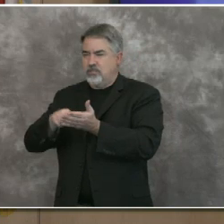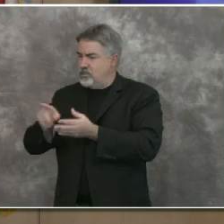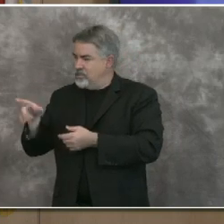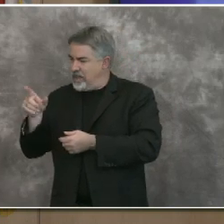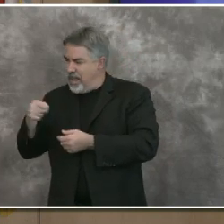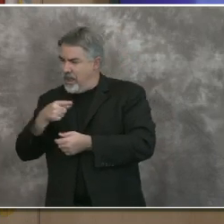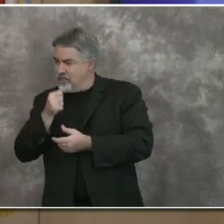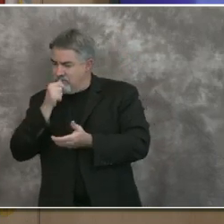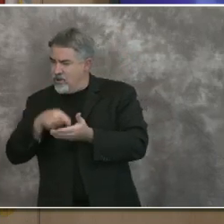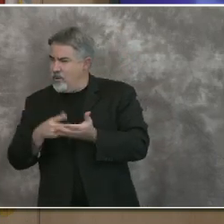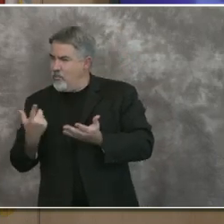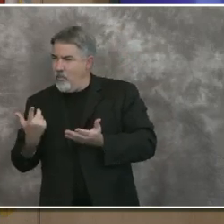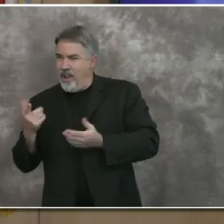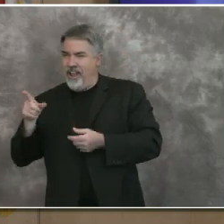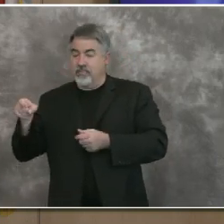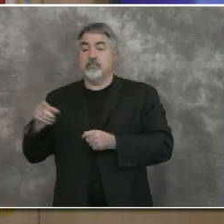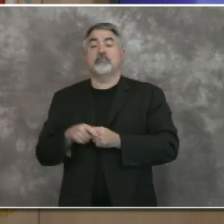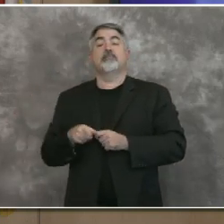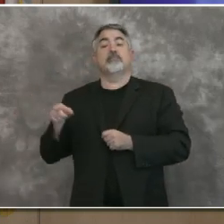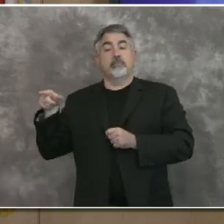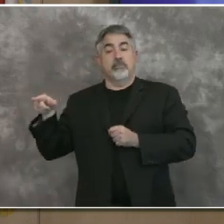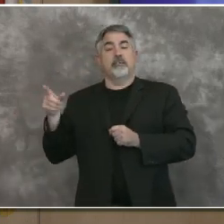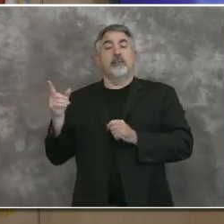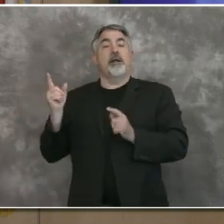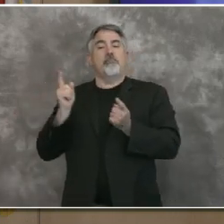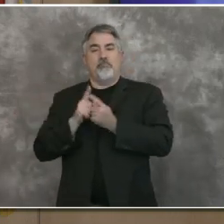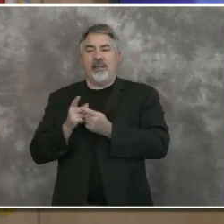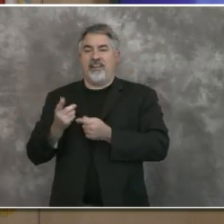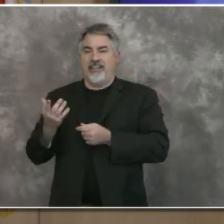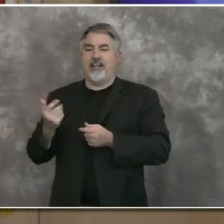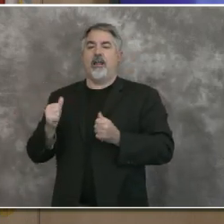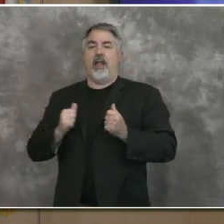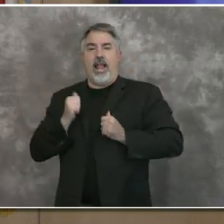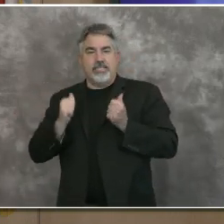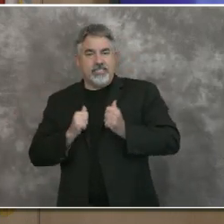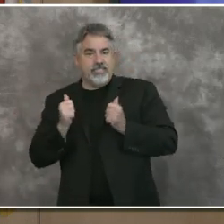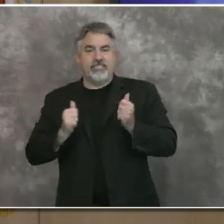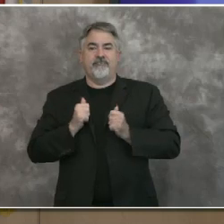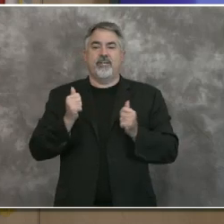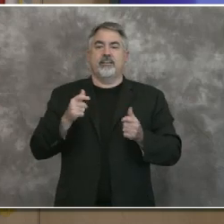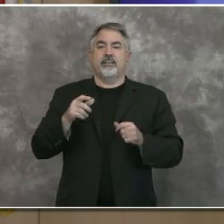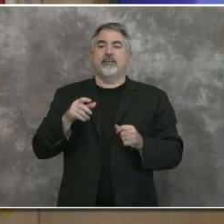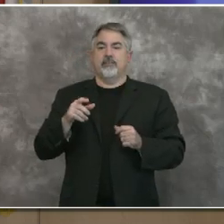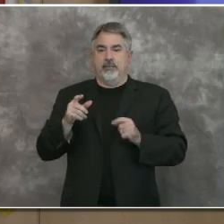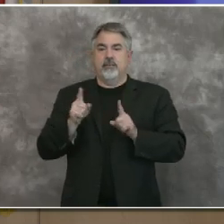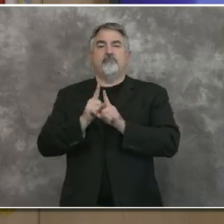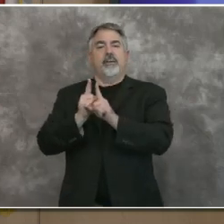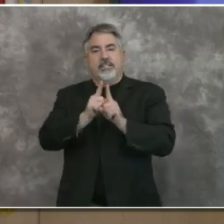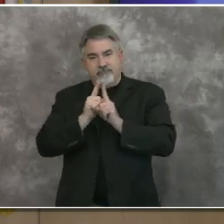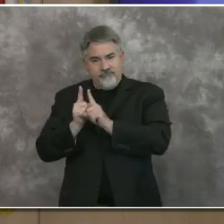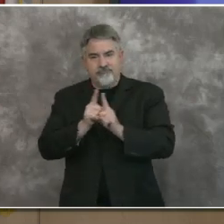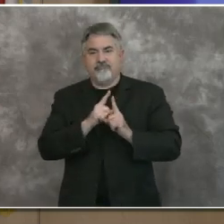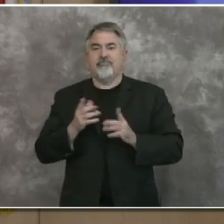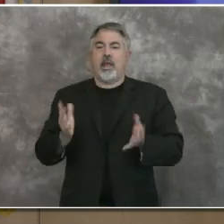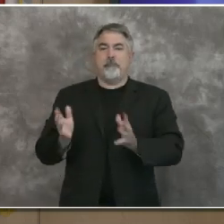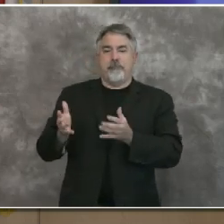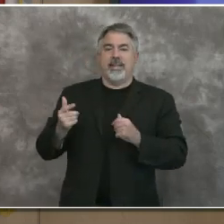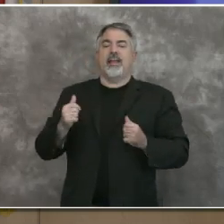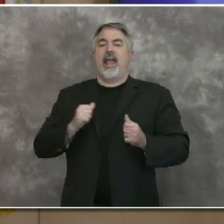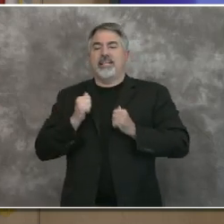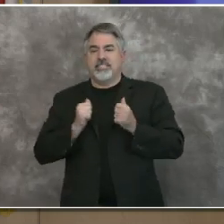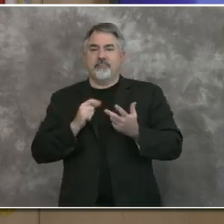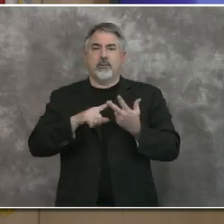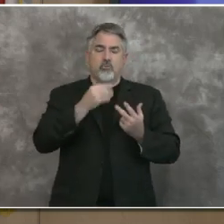he said they ate a good, healthy diet. And so today I'm pleased to announce that we are moving forward with our adoption of the Great